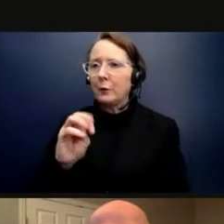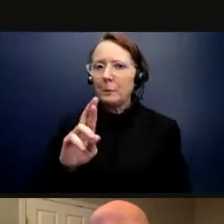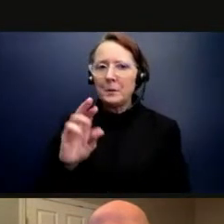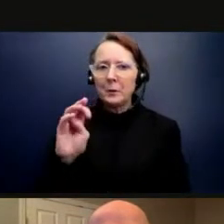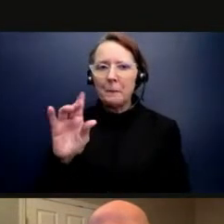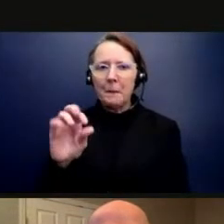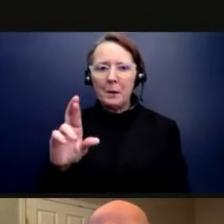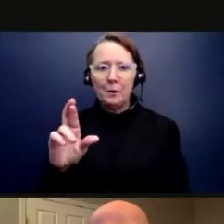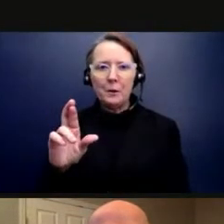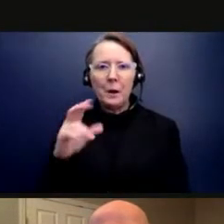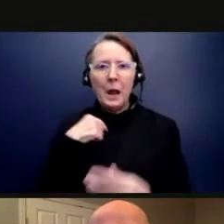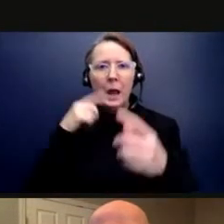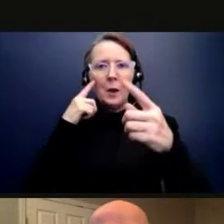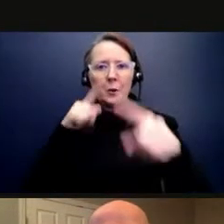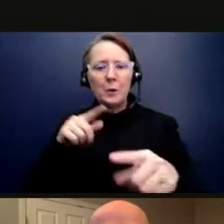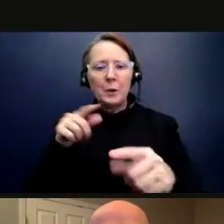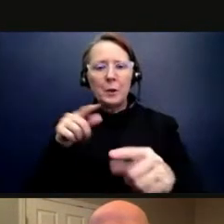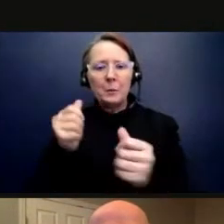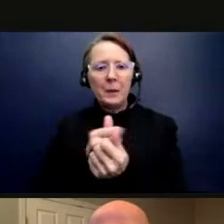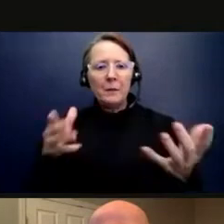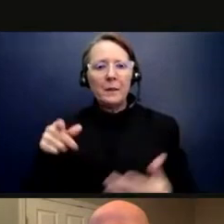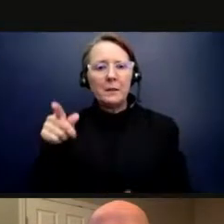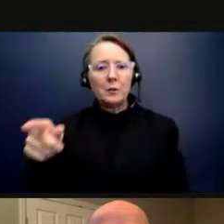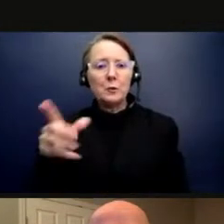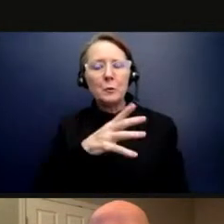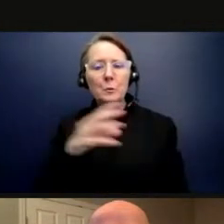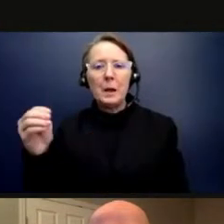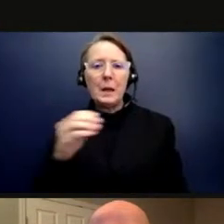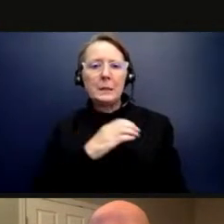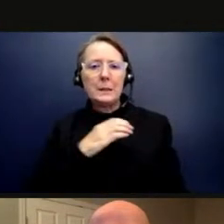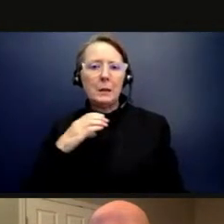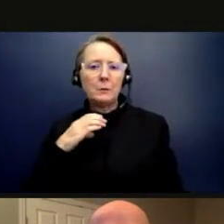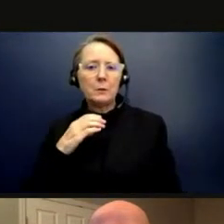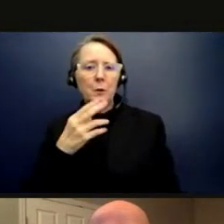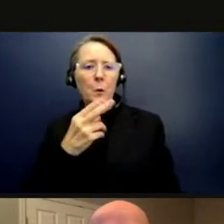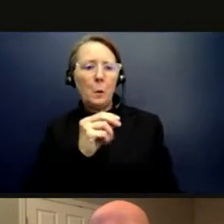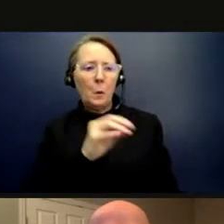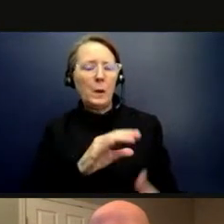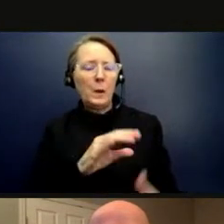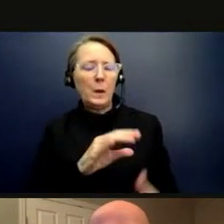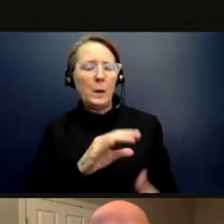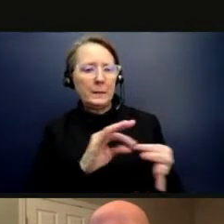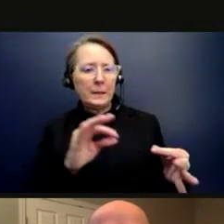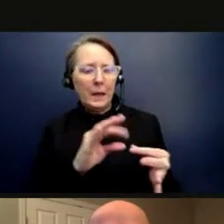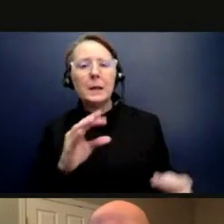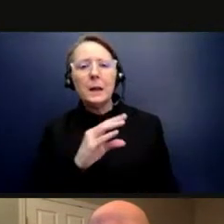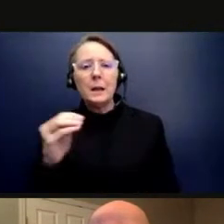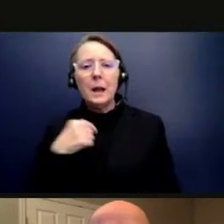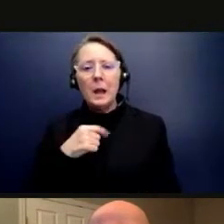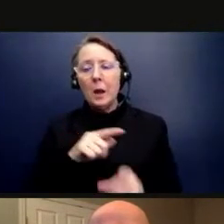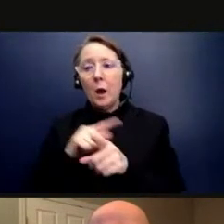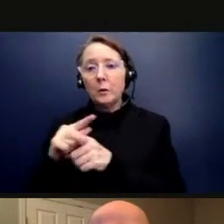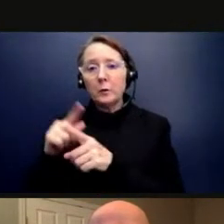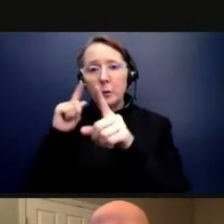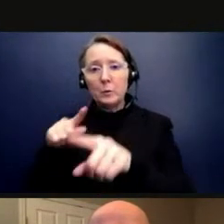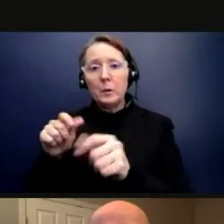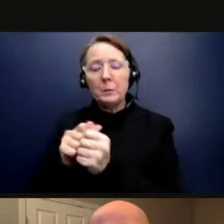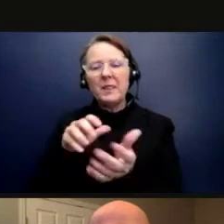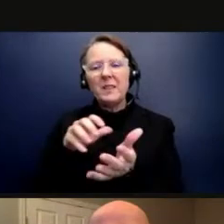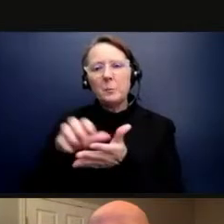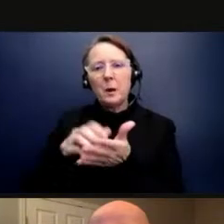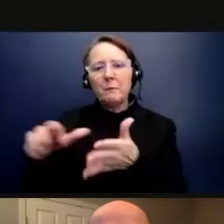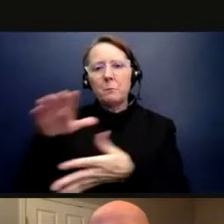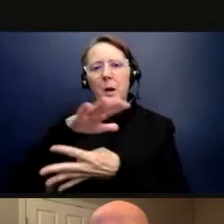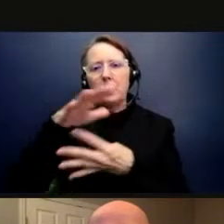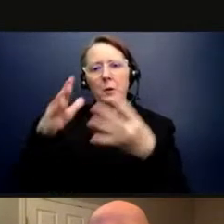with everything that you and Councillor Hoy have said, and I especially also agree with the rough priorities as